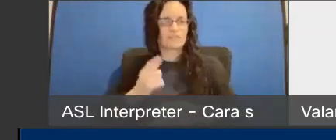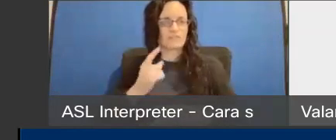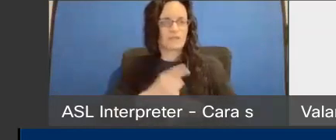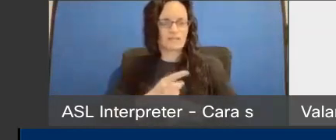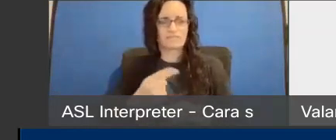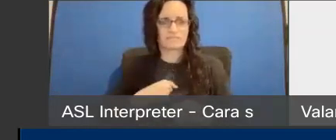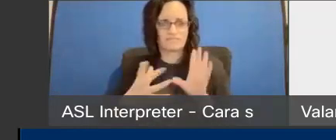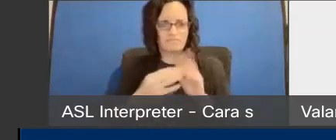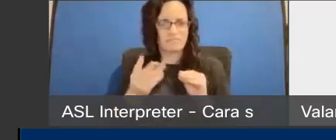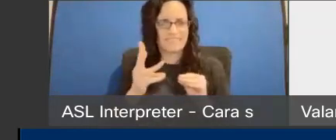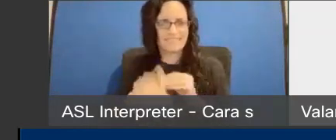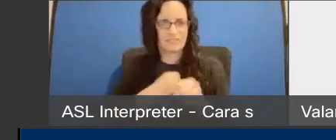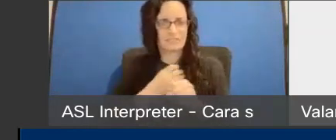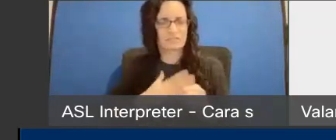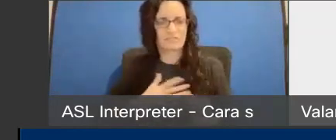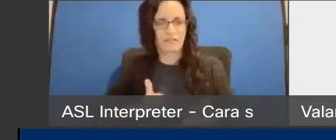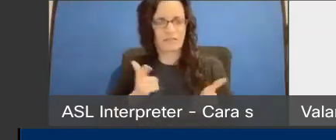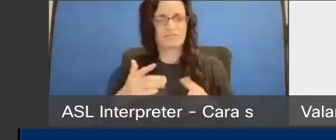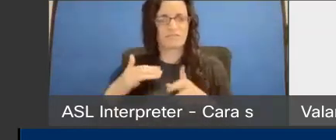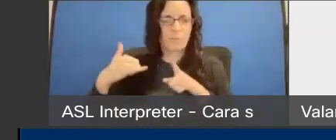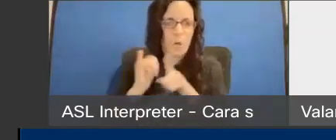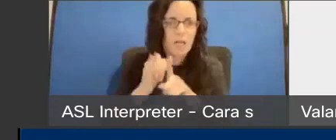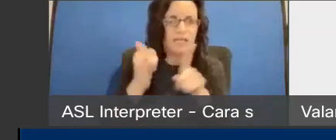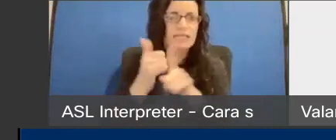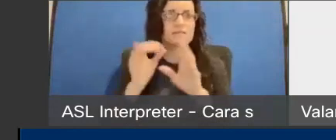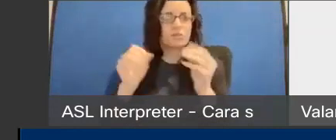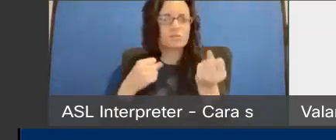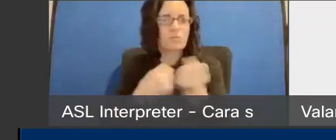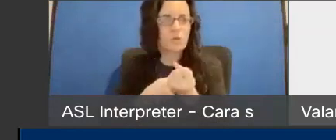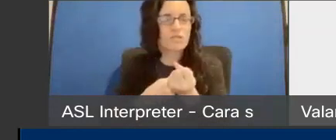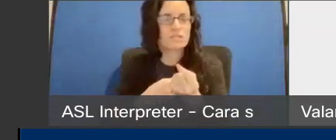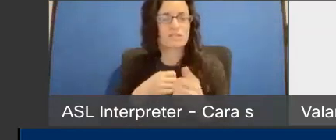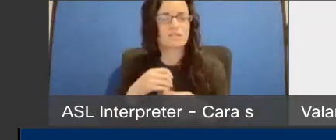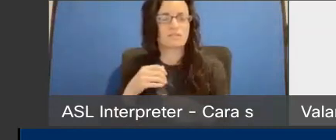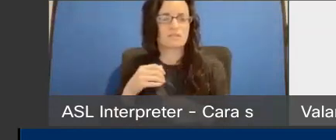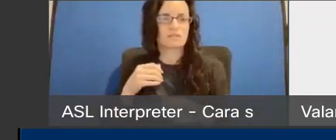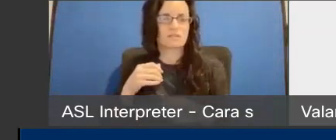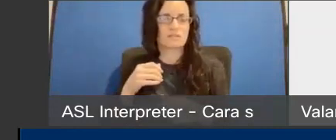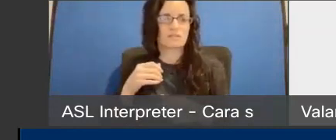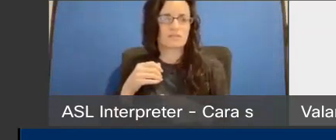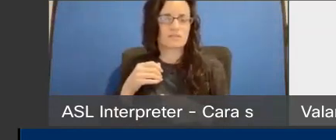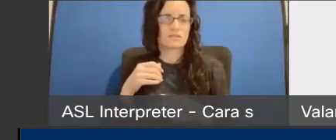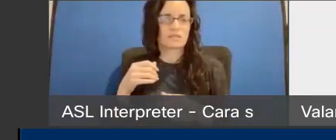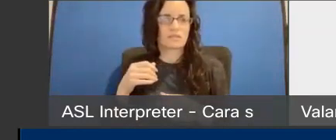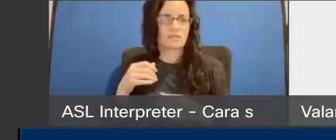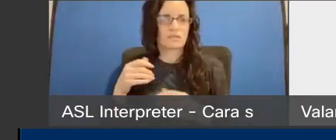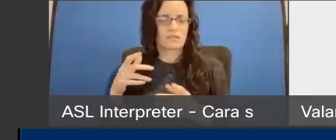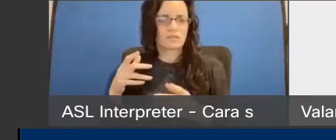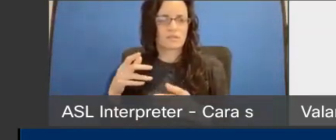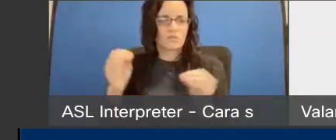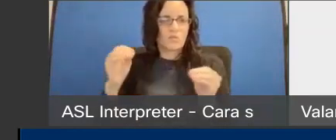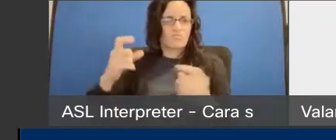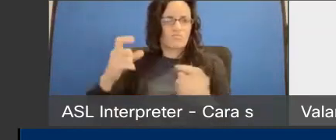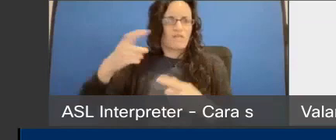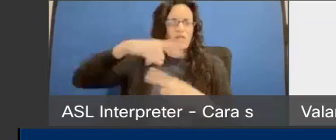assaulted, bullied for it, no support. My mother's an alcoholic. My father's not around. I don't even know what the